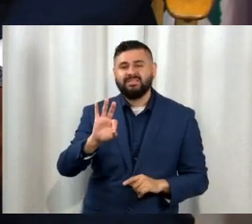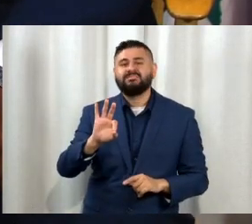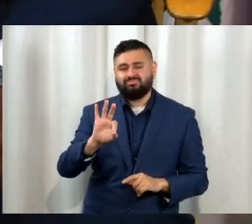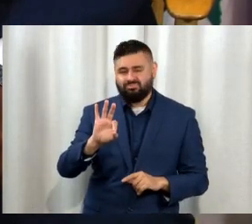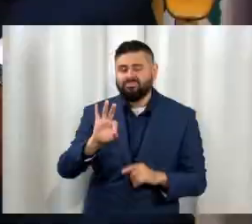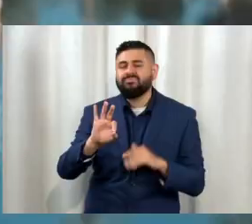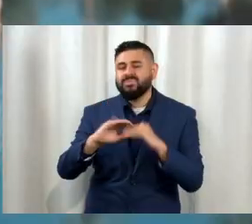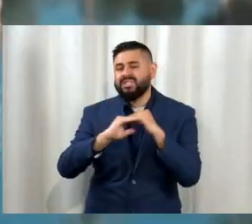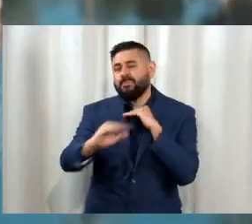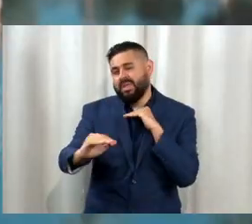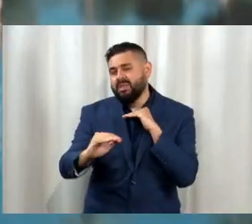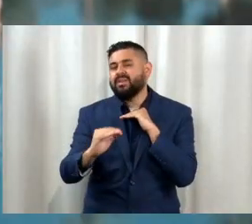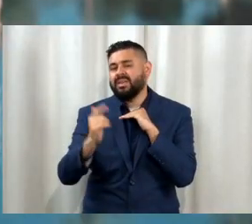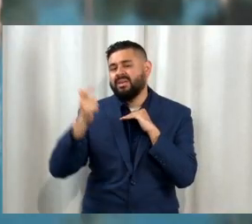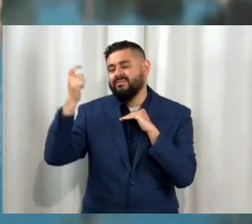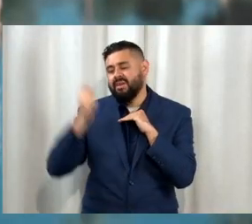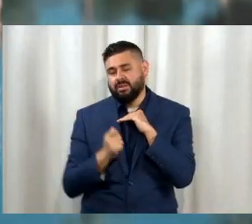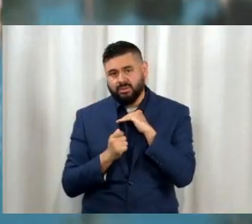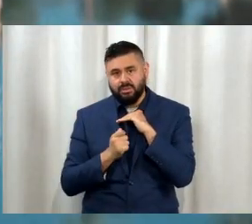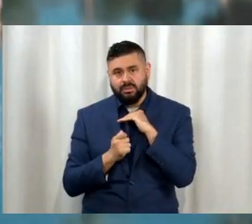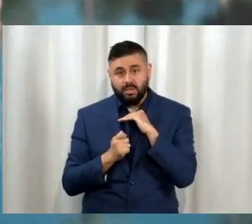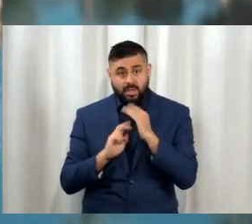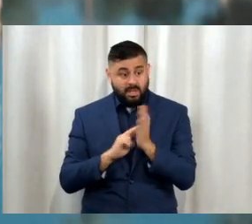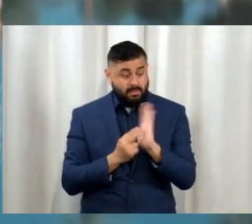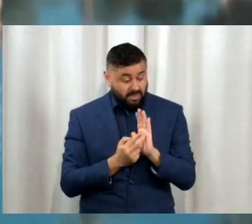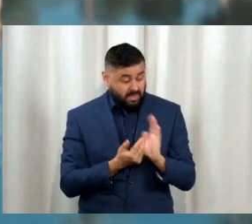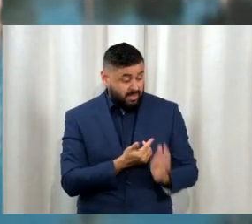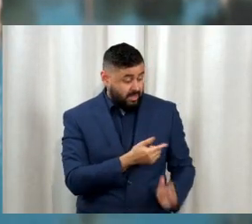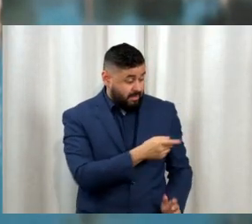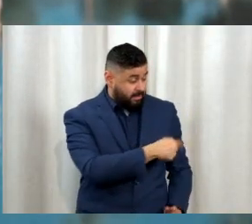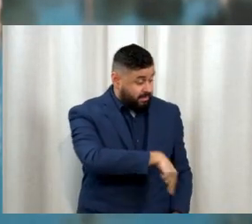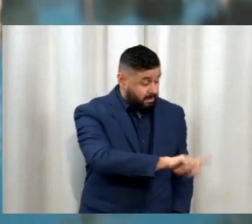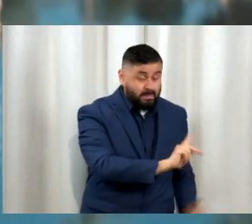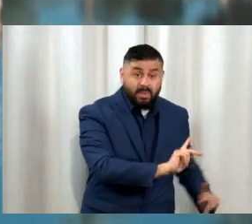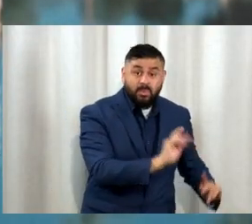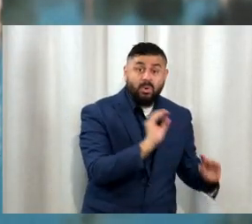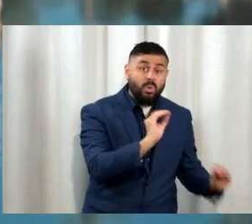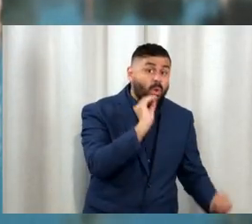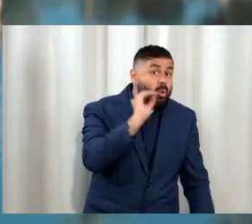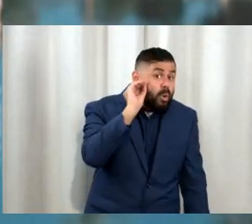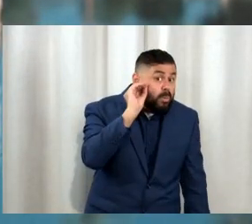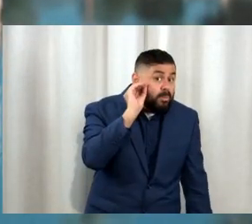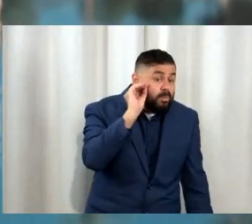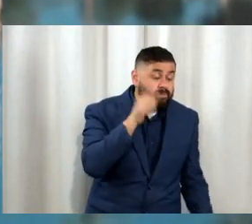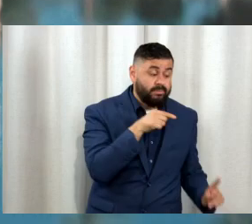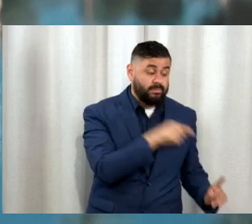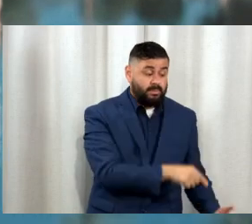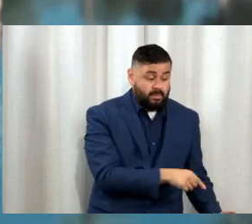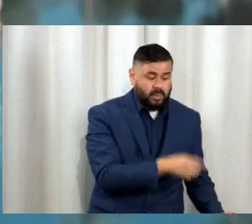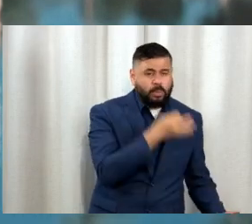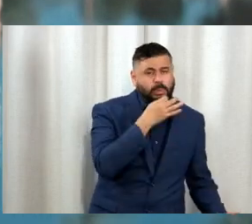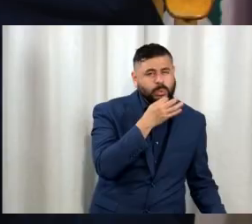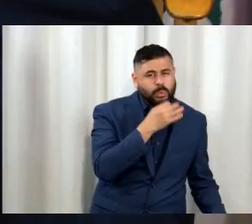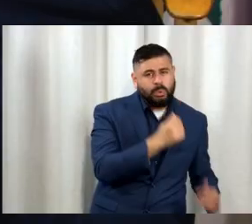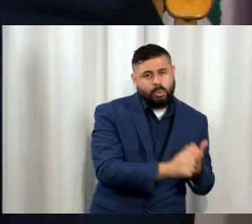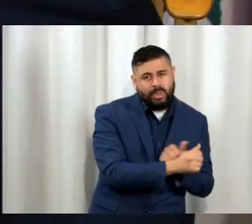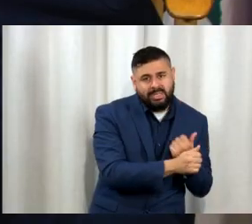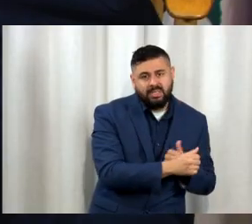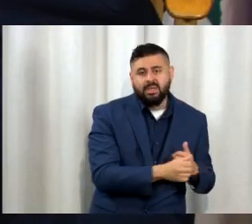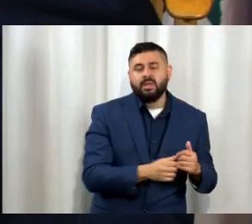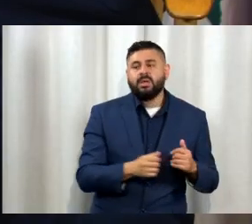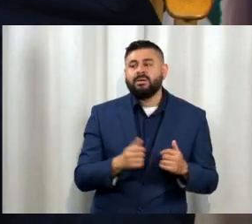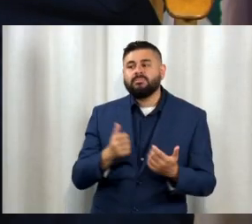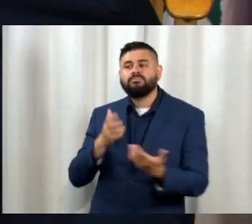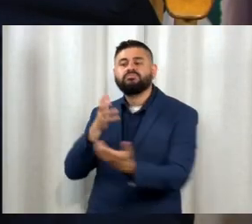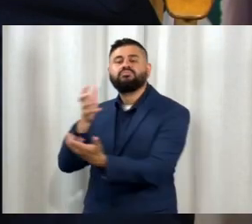HUD. And so this allows us to connect qualified people experiencing or at risk of homelessness into permanent housing. And I believe we're one of the